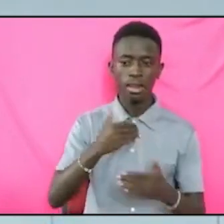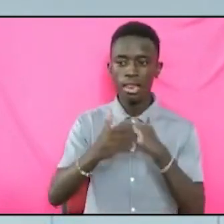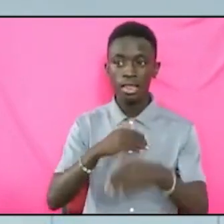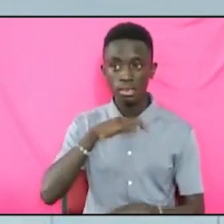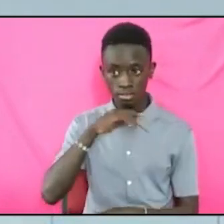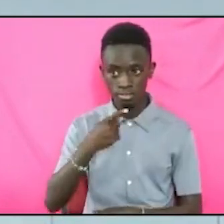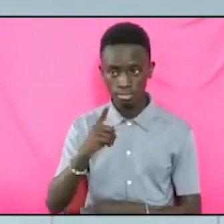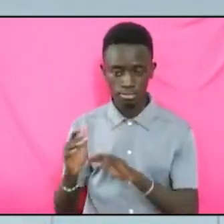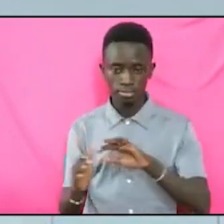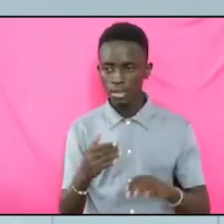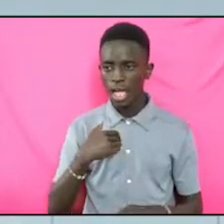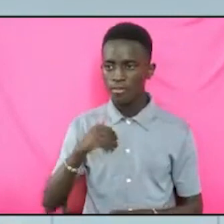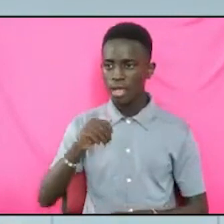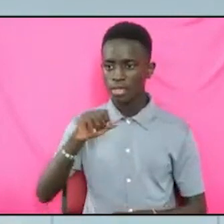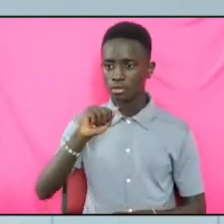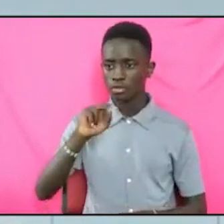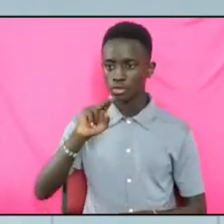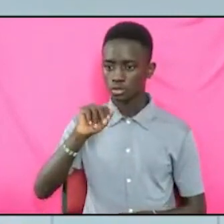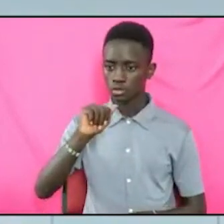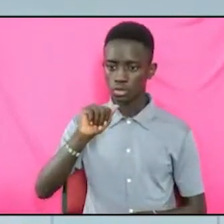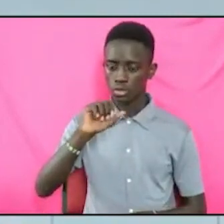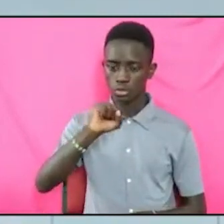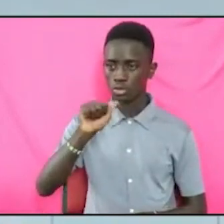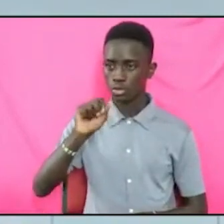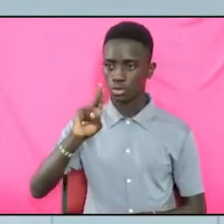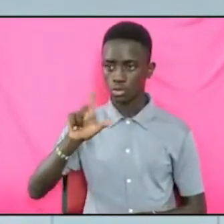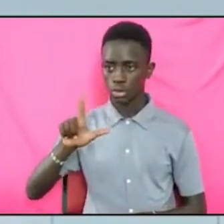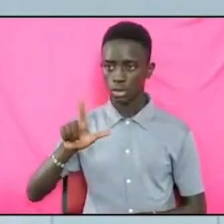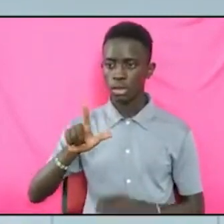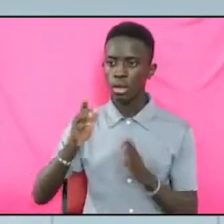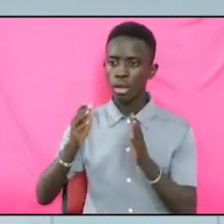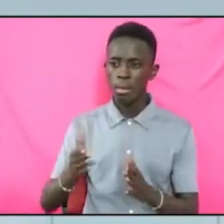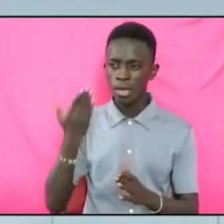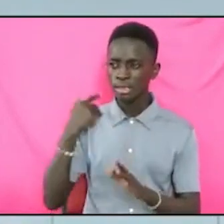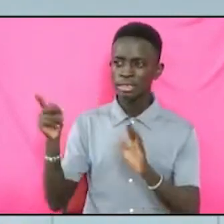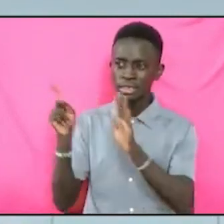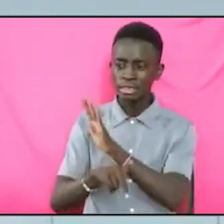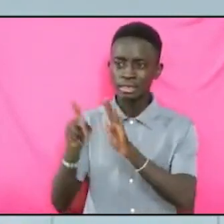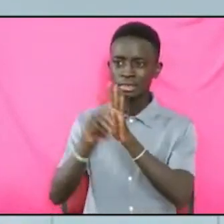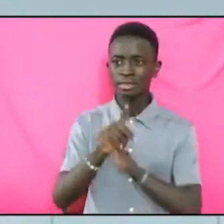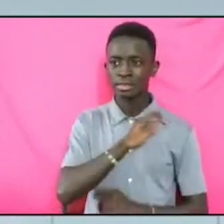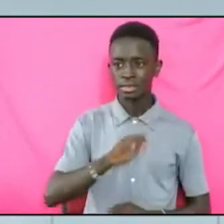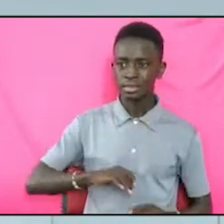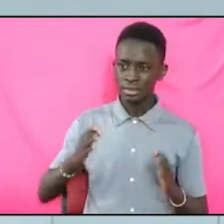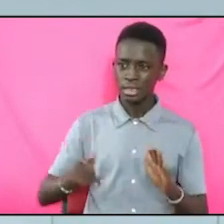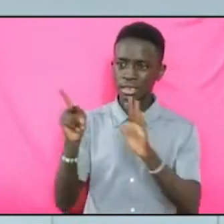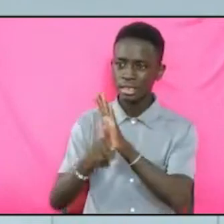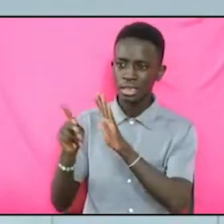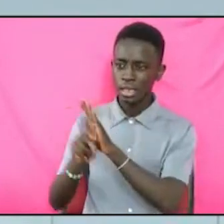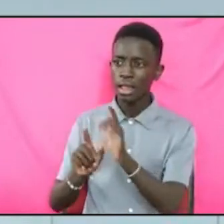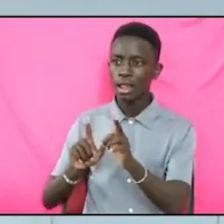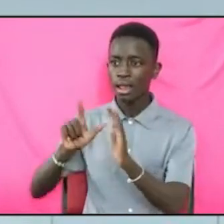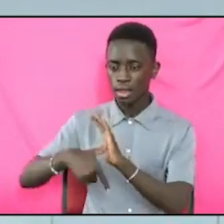Testament. You cannot experience the Lord and remain the same. The transforming power cannot leave you the same